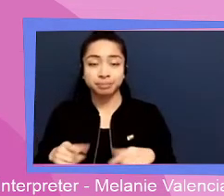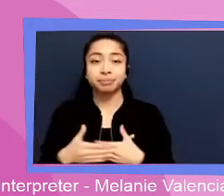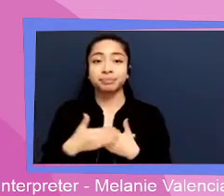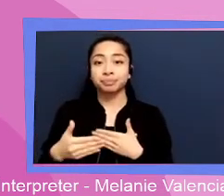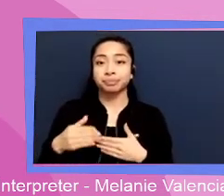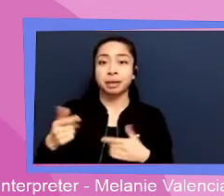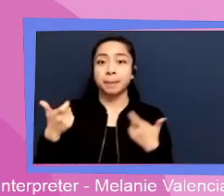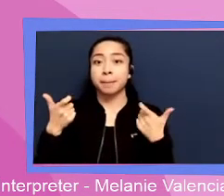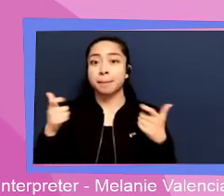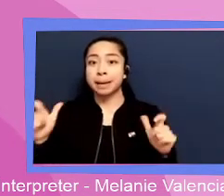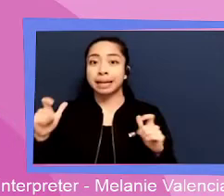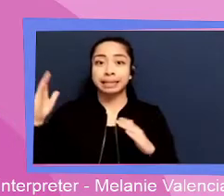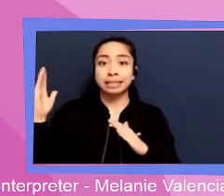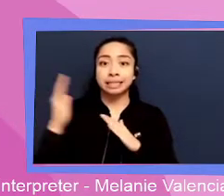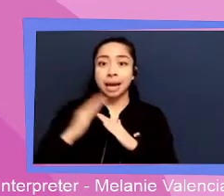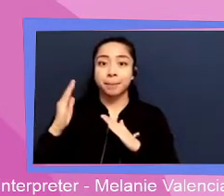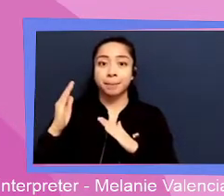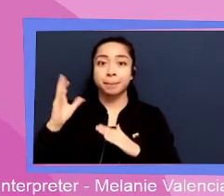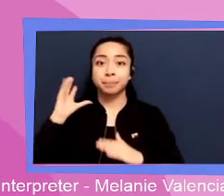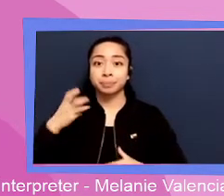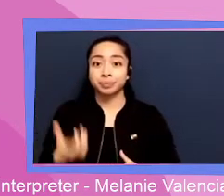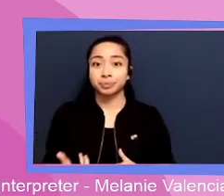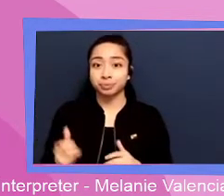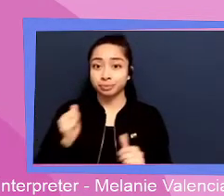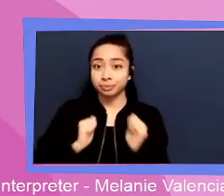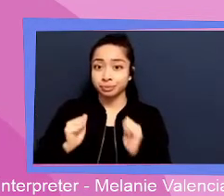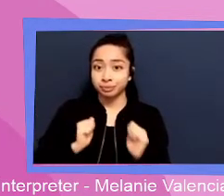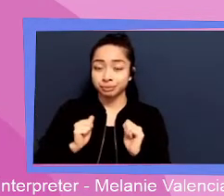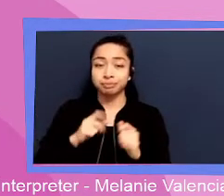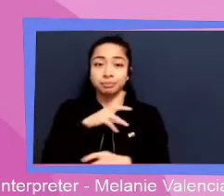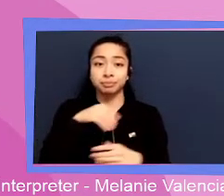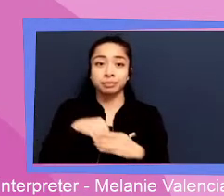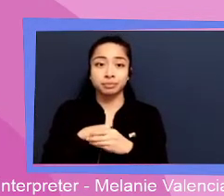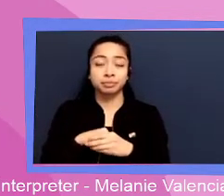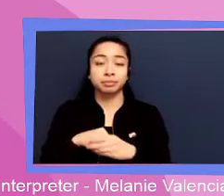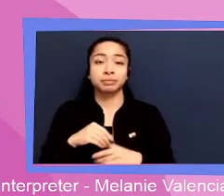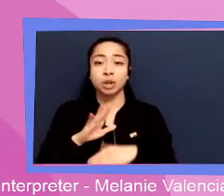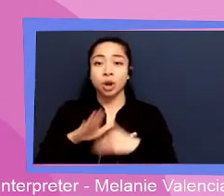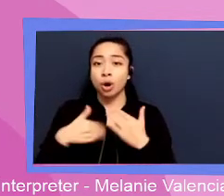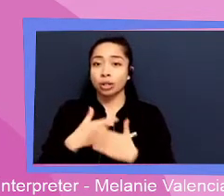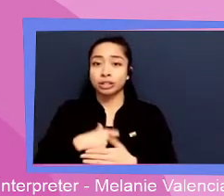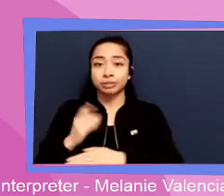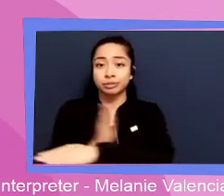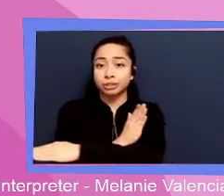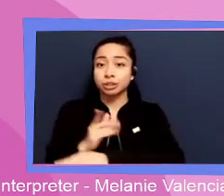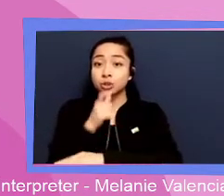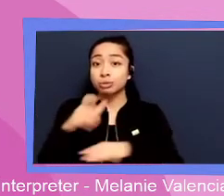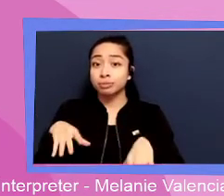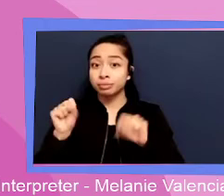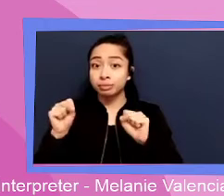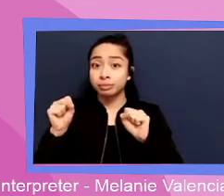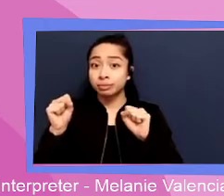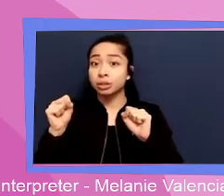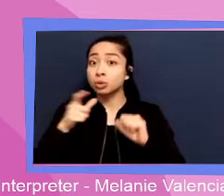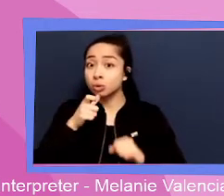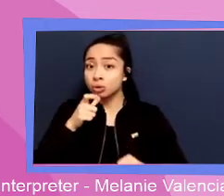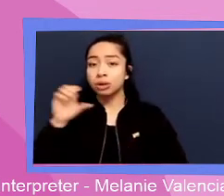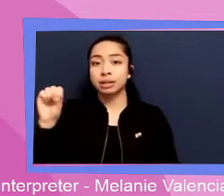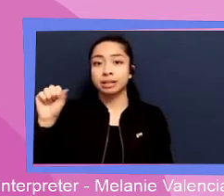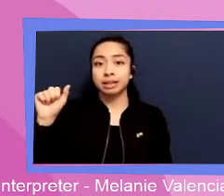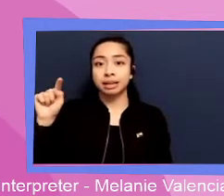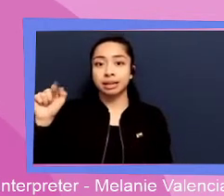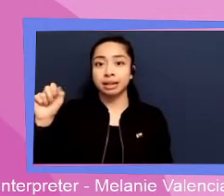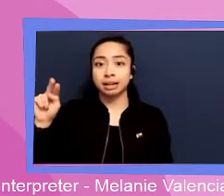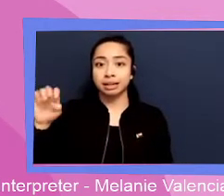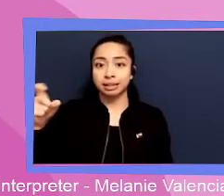Drag Show is going to feature performers of all genders and expressions hosted by the one and only Satanics. They are bringing